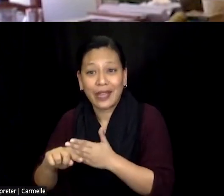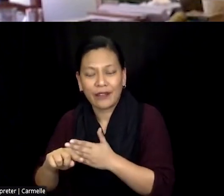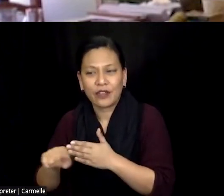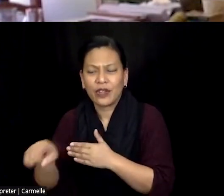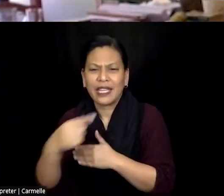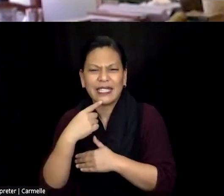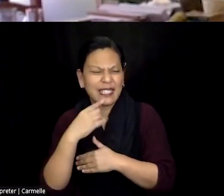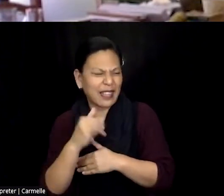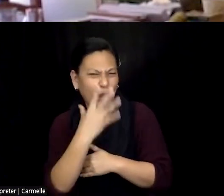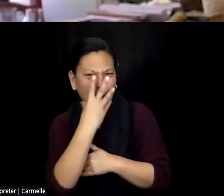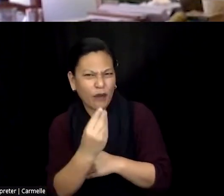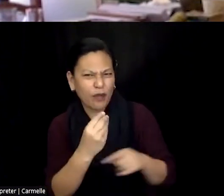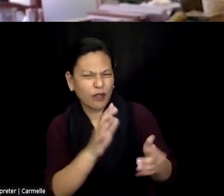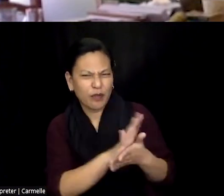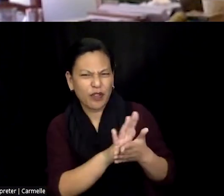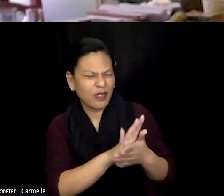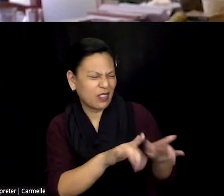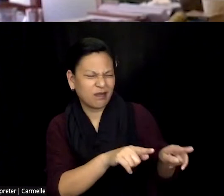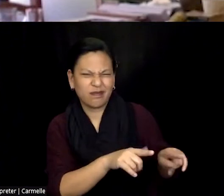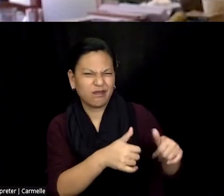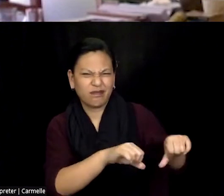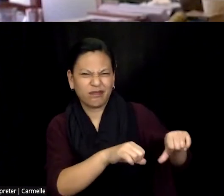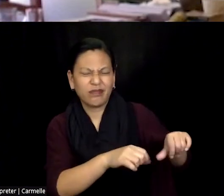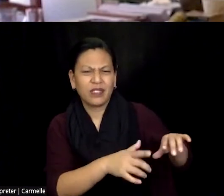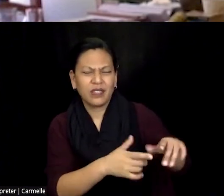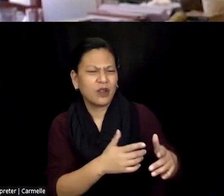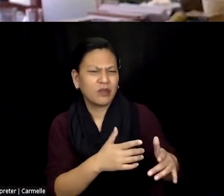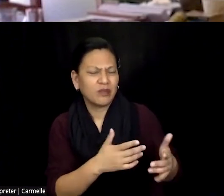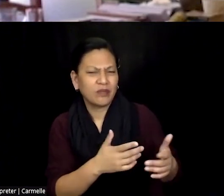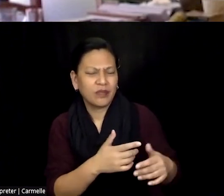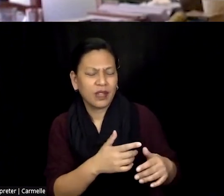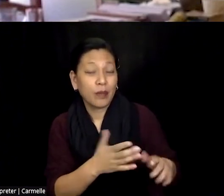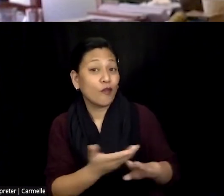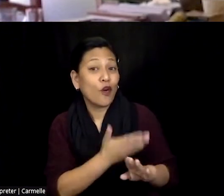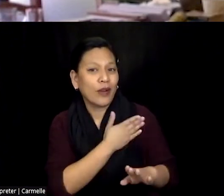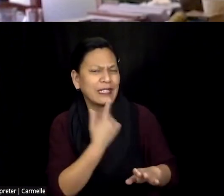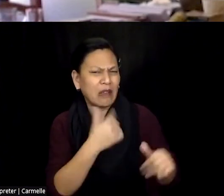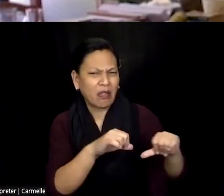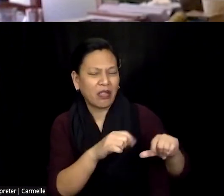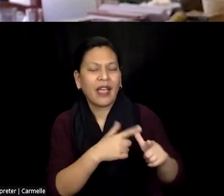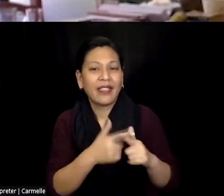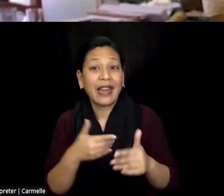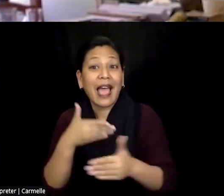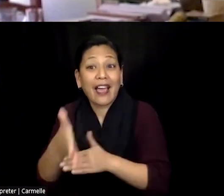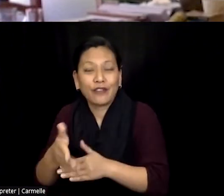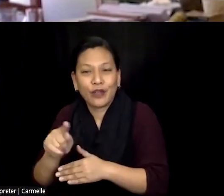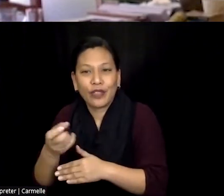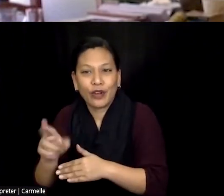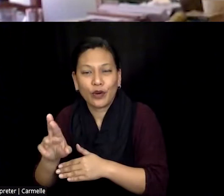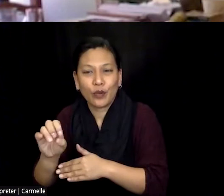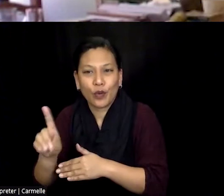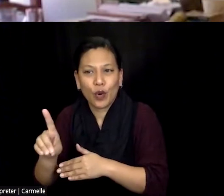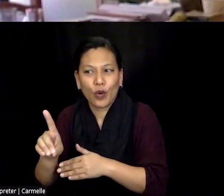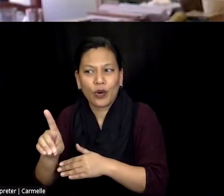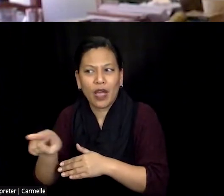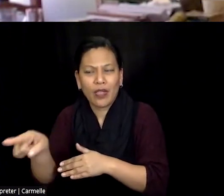saying, no, this werewolf movie isn't that great. Saying, hey, what's going on with this werewolf movie? We'd love to do it. And we got the film greenlit, I think